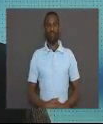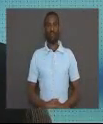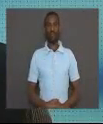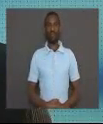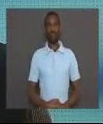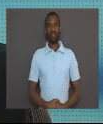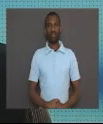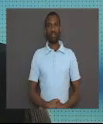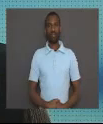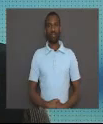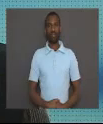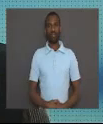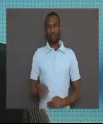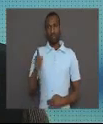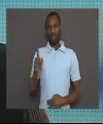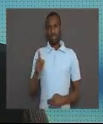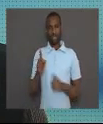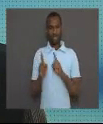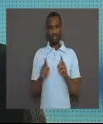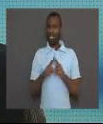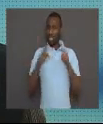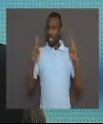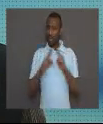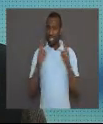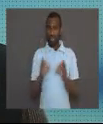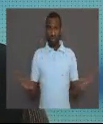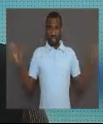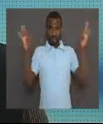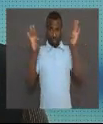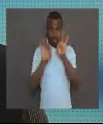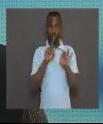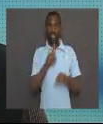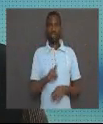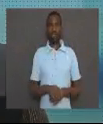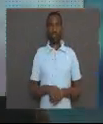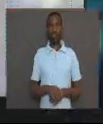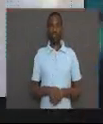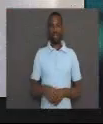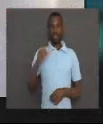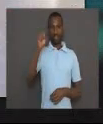It is extremely important that we streamline airplanes.